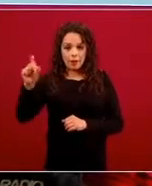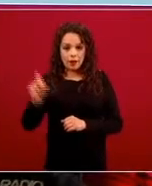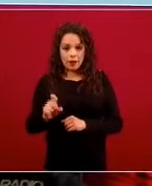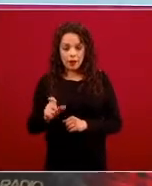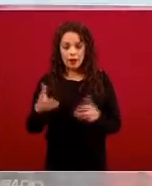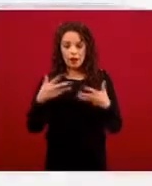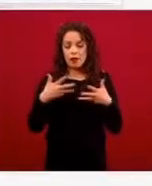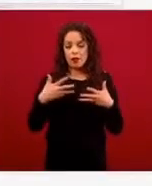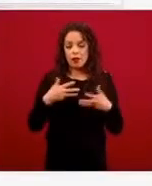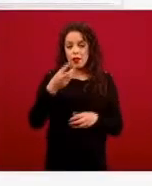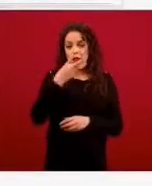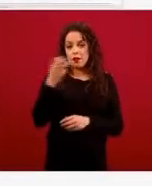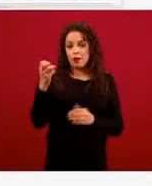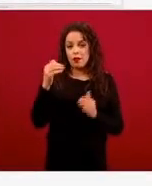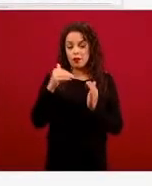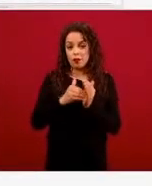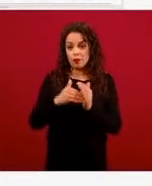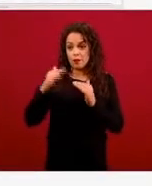Our